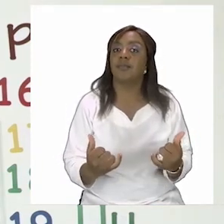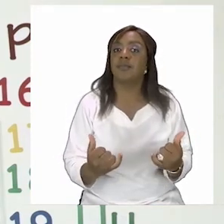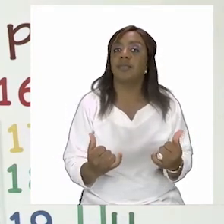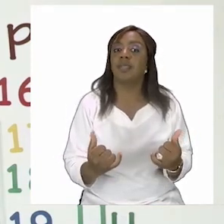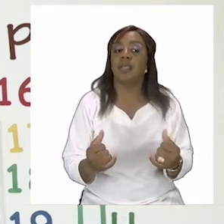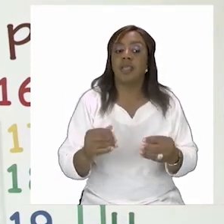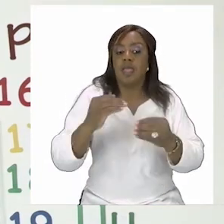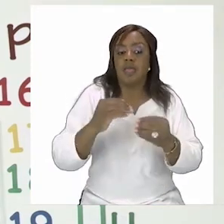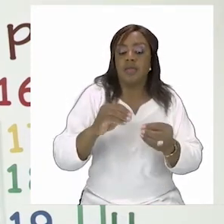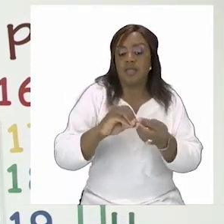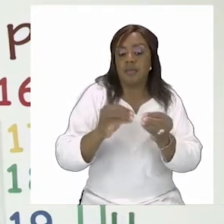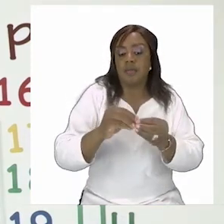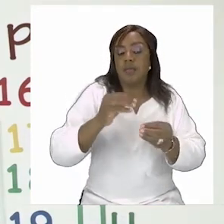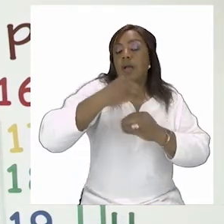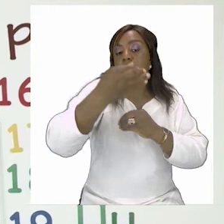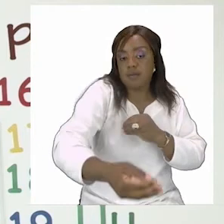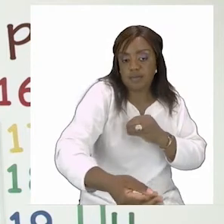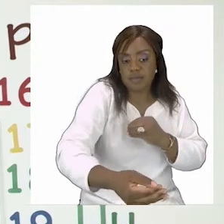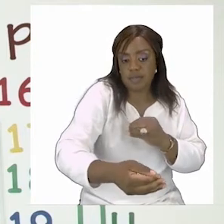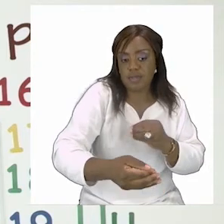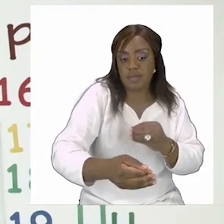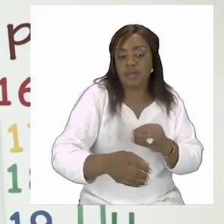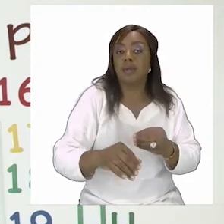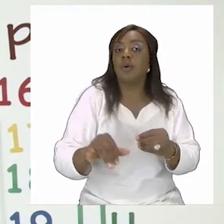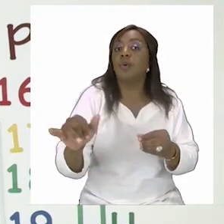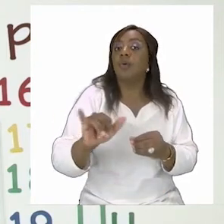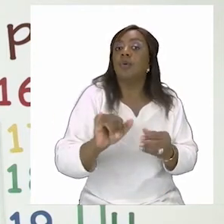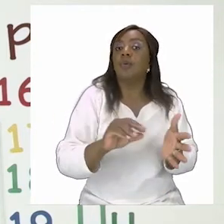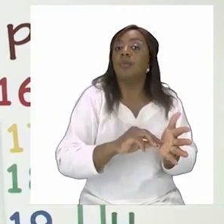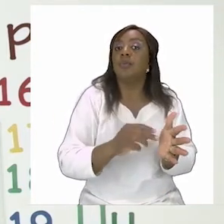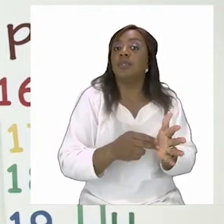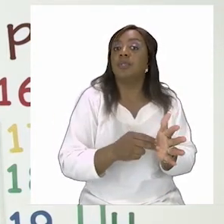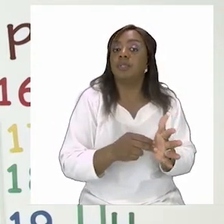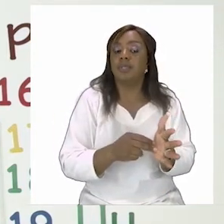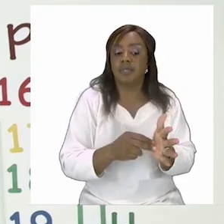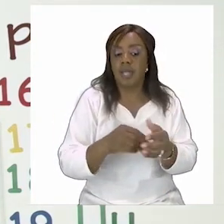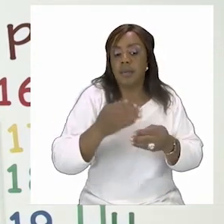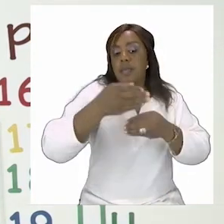after. The numbers after mean that we are talking about the numbers standing